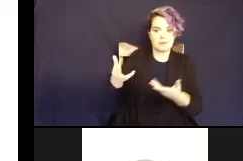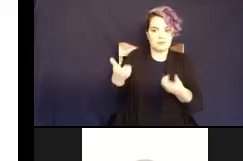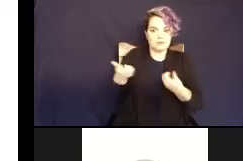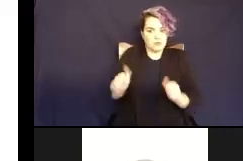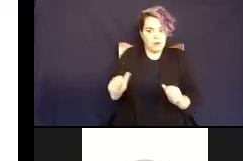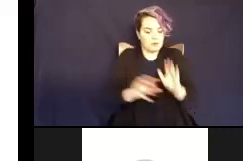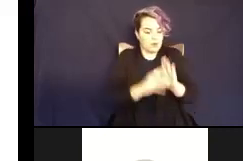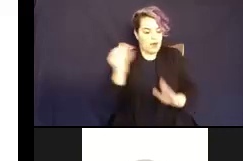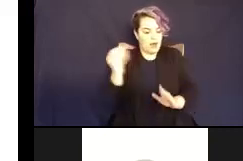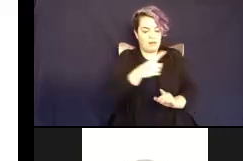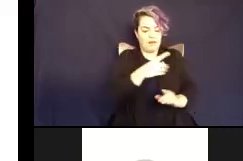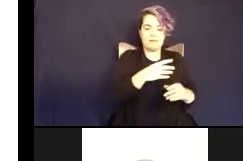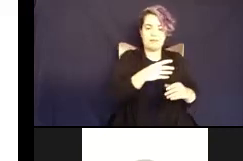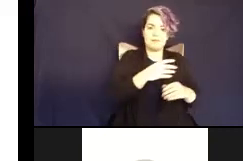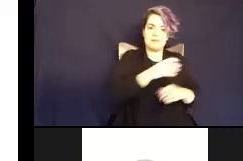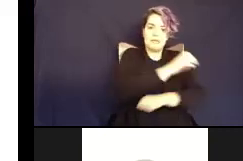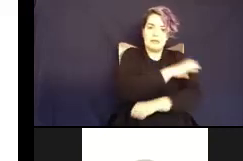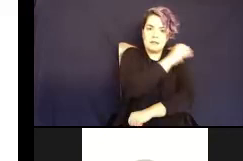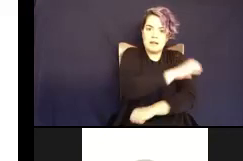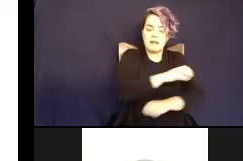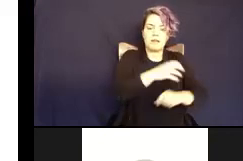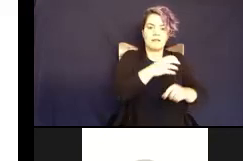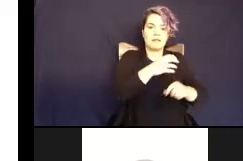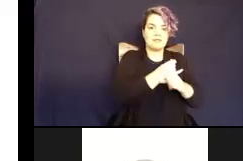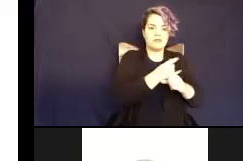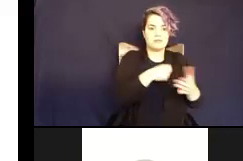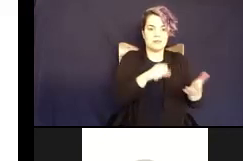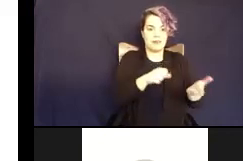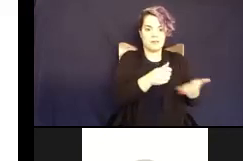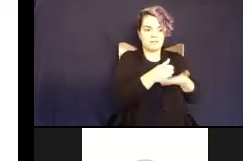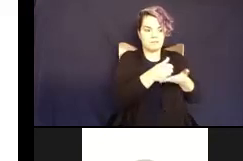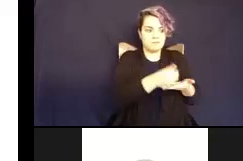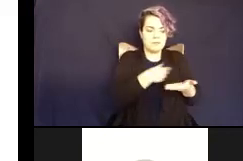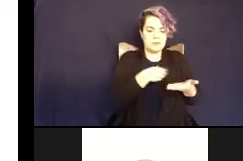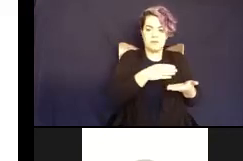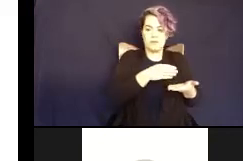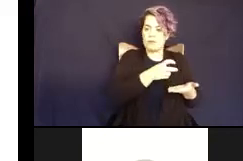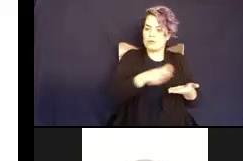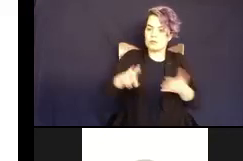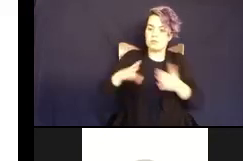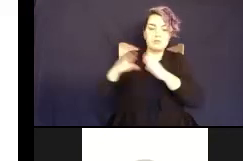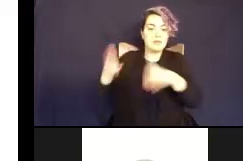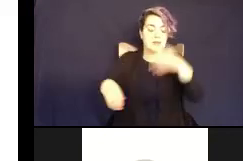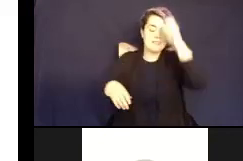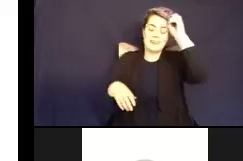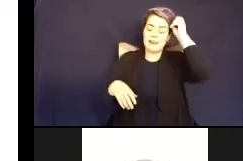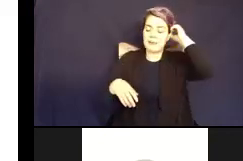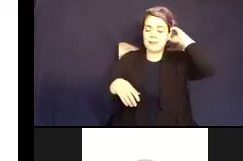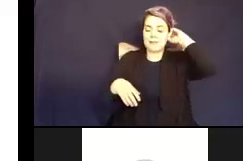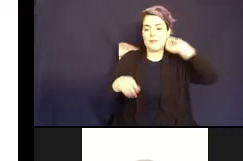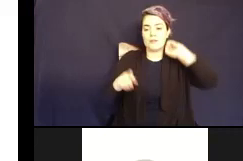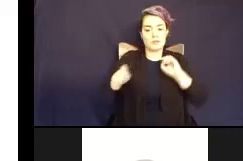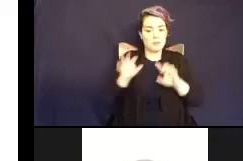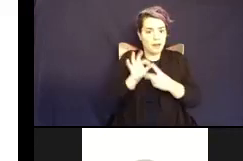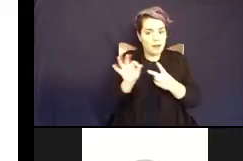until they can get housing. And so that may be an option as well. All of those things should be explored. There are